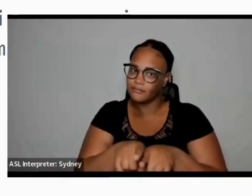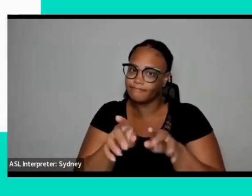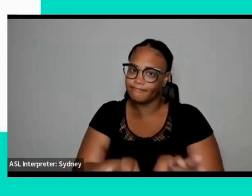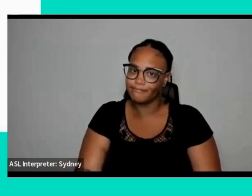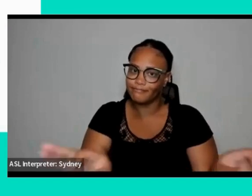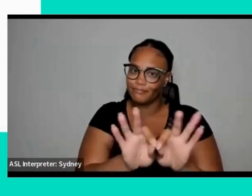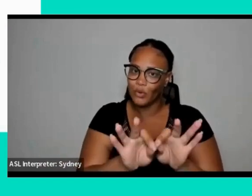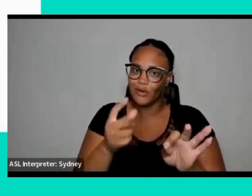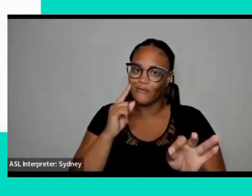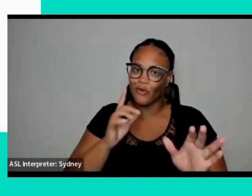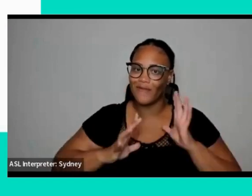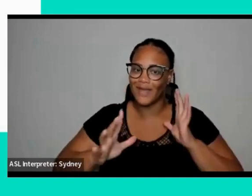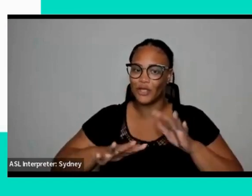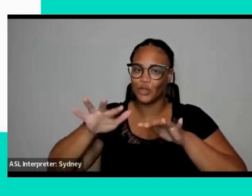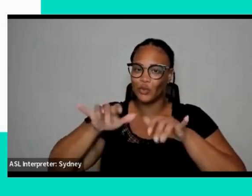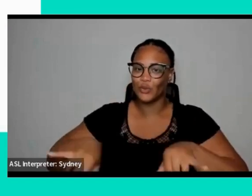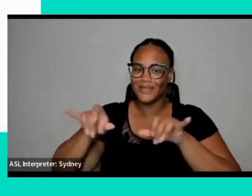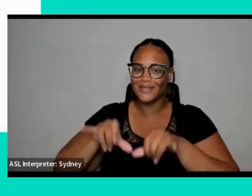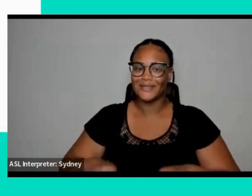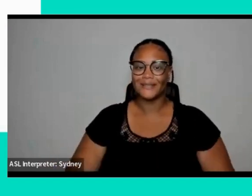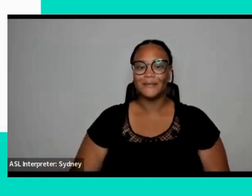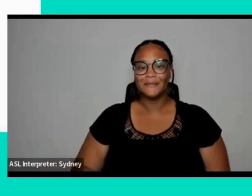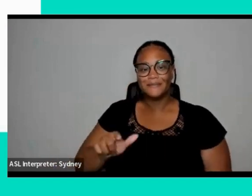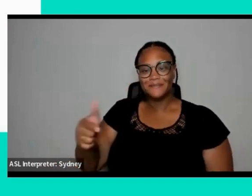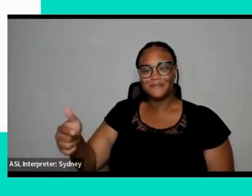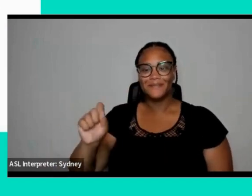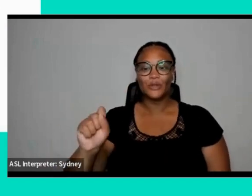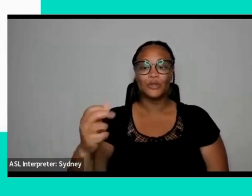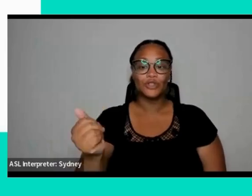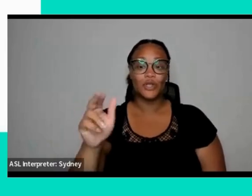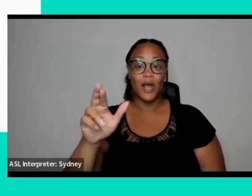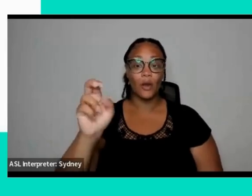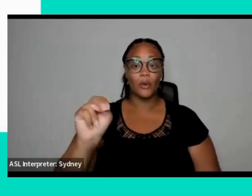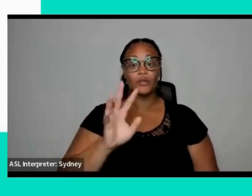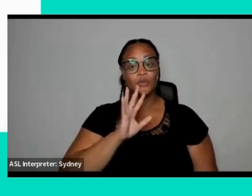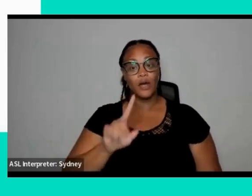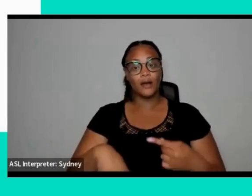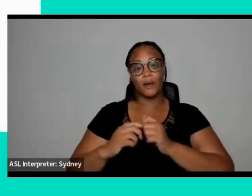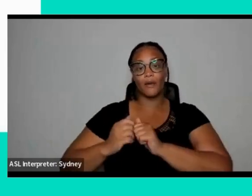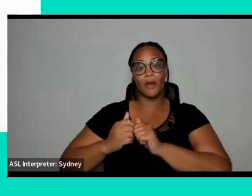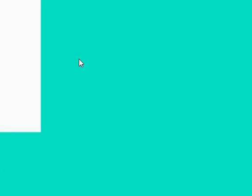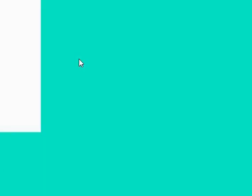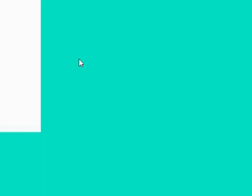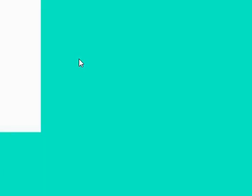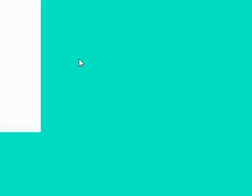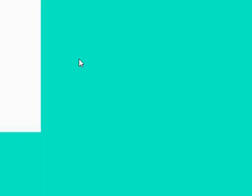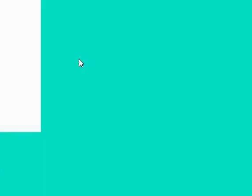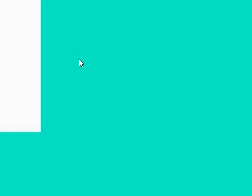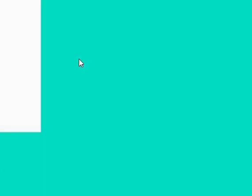vacation. I'll hand it over to Sharon to talk about ways to structure fun.